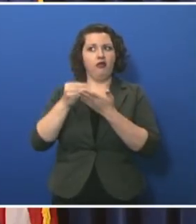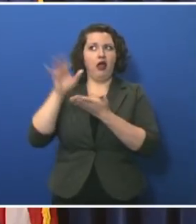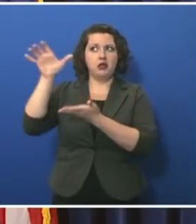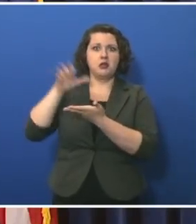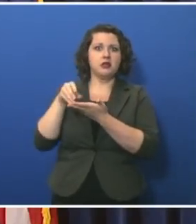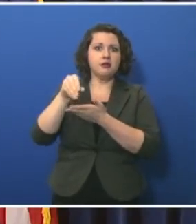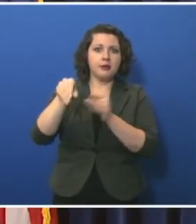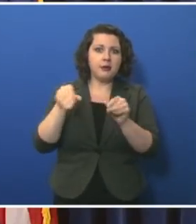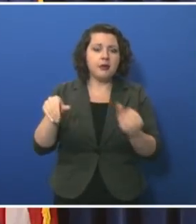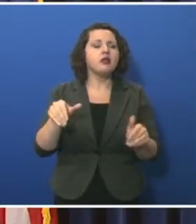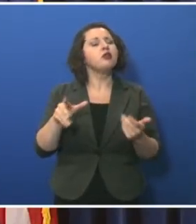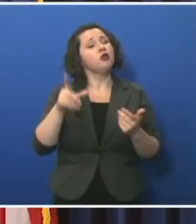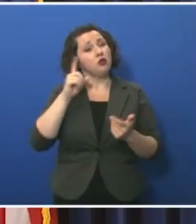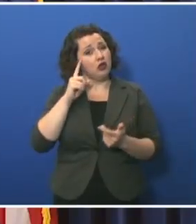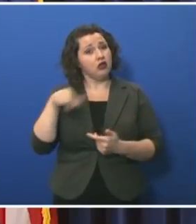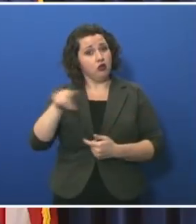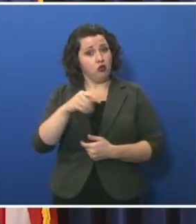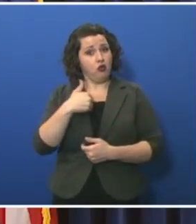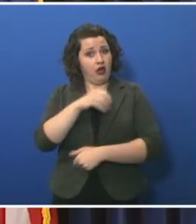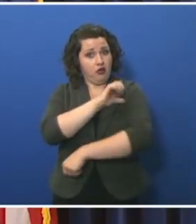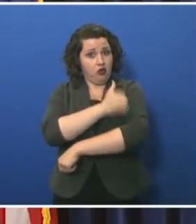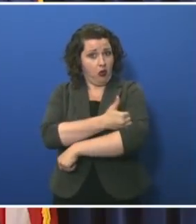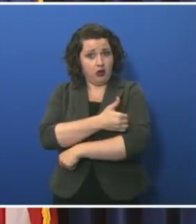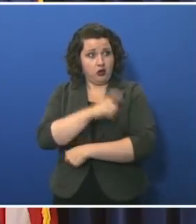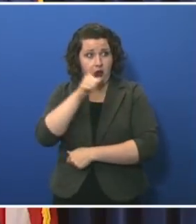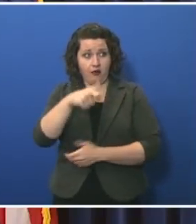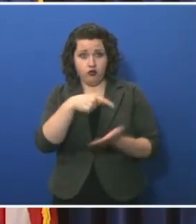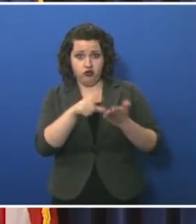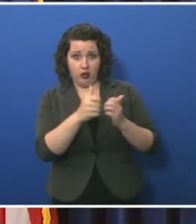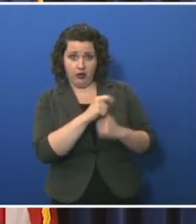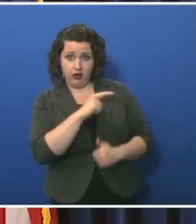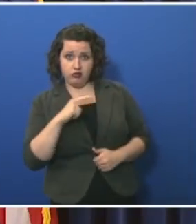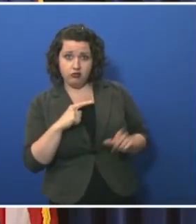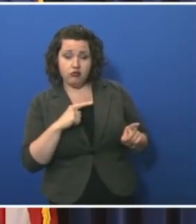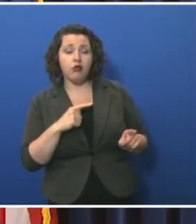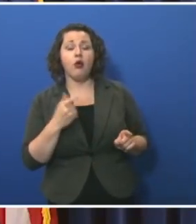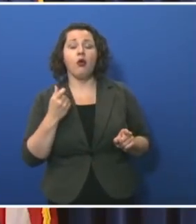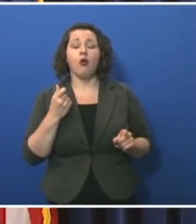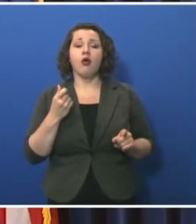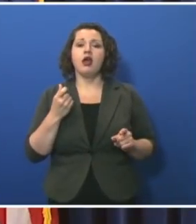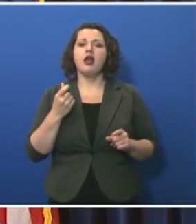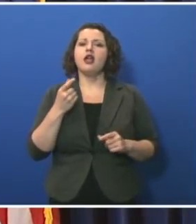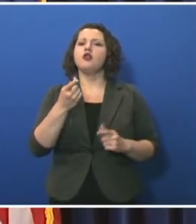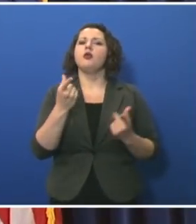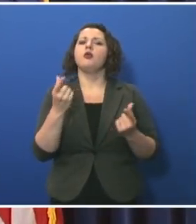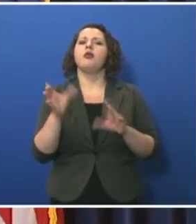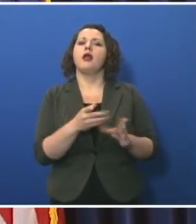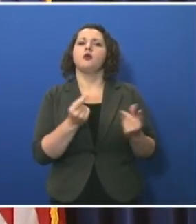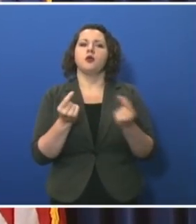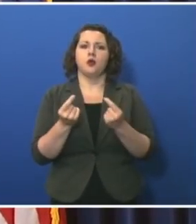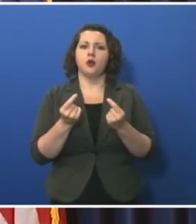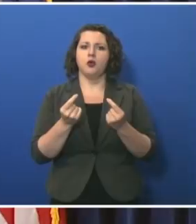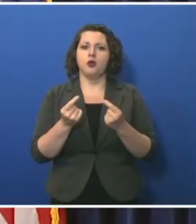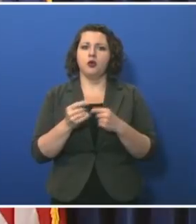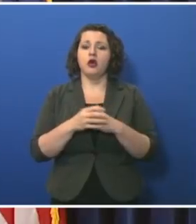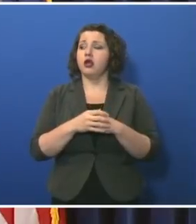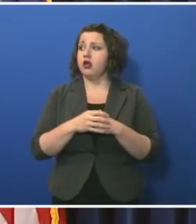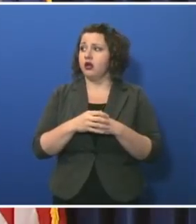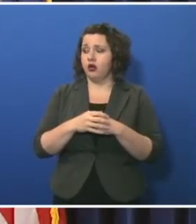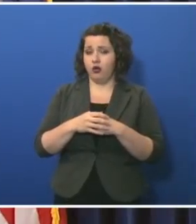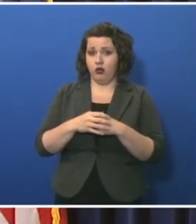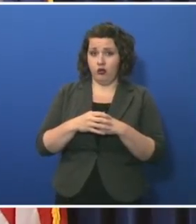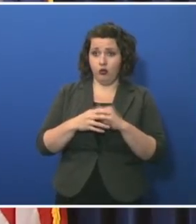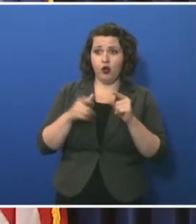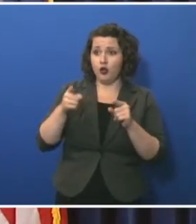Do you think that you should have that authority without checking with the legislature? And what do you plan to do to be transparent? Well, about you're those assuming funds? that I didn't check